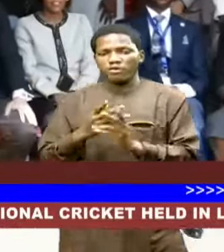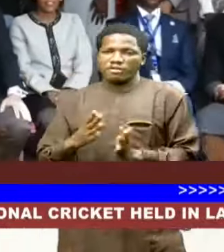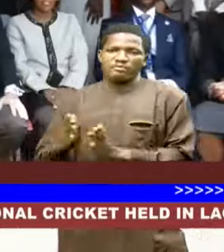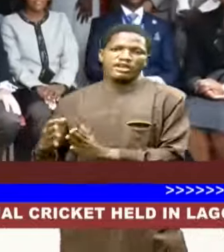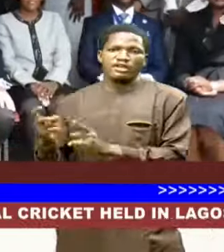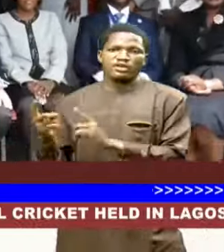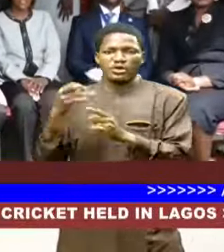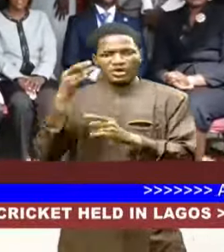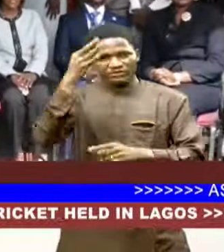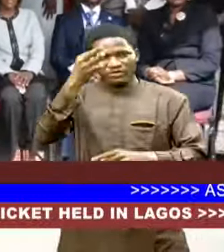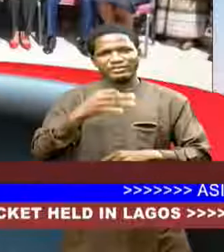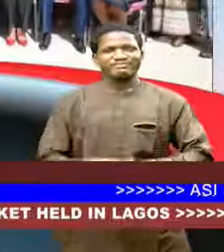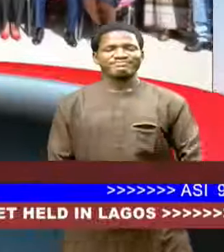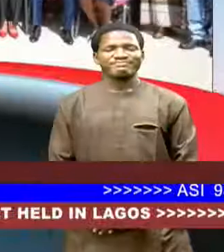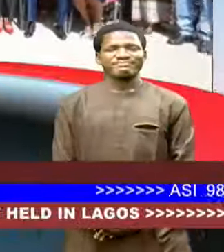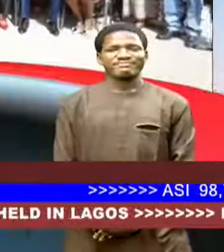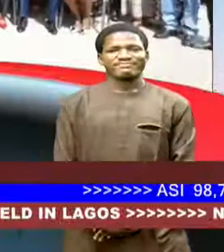Abubakar, NTA News.